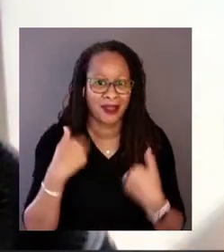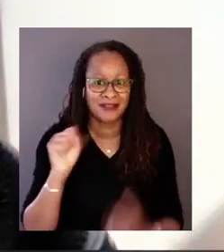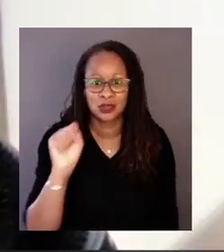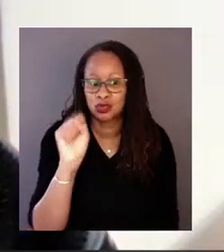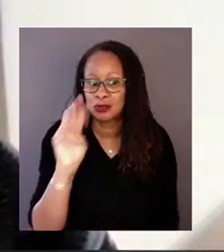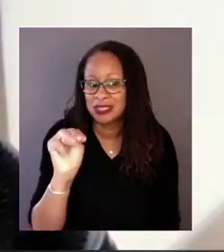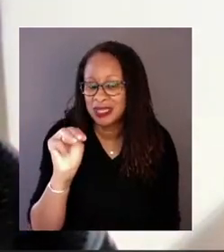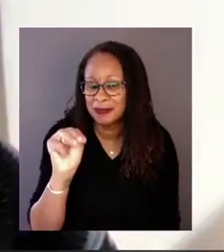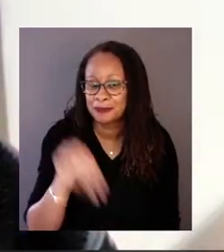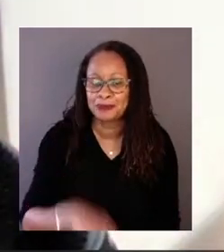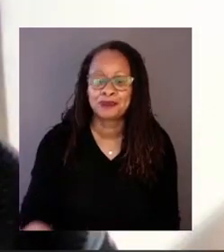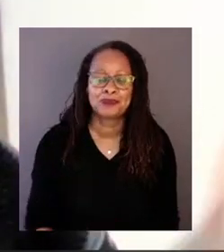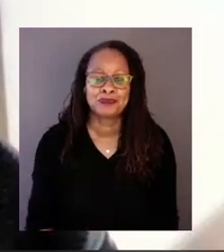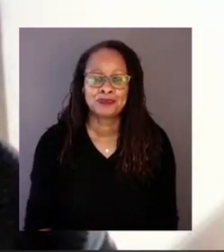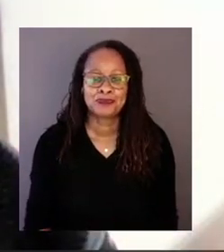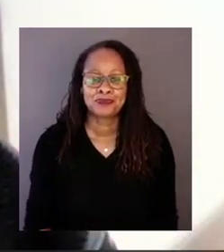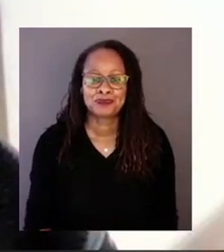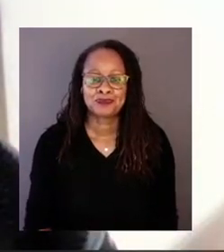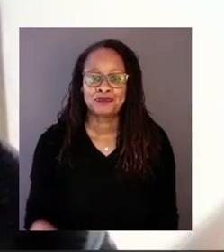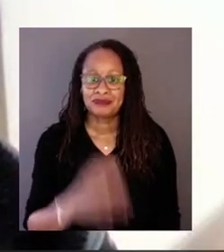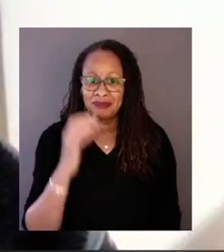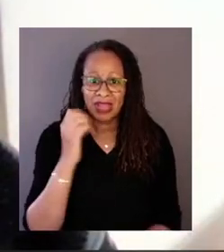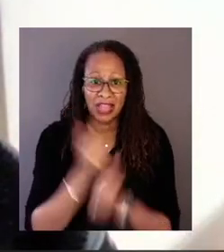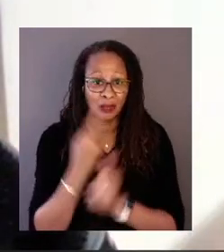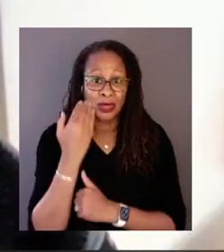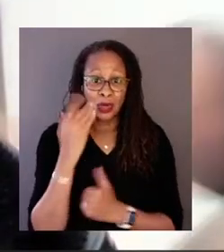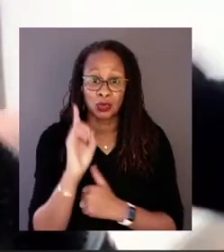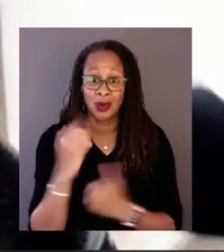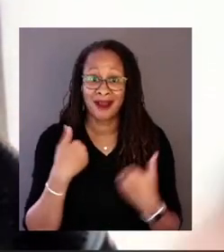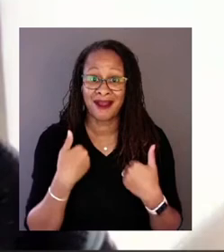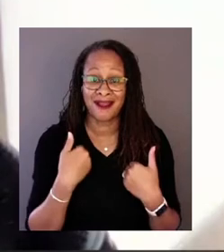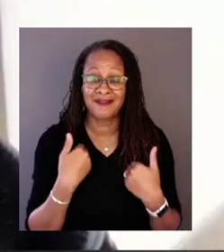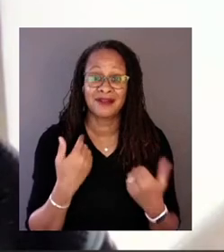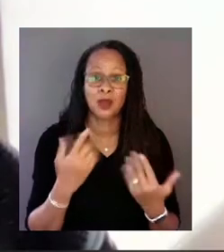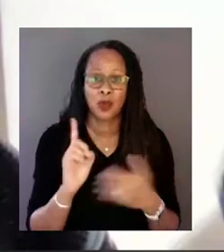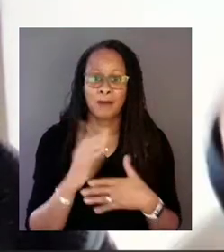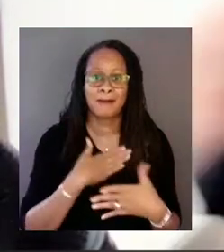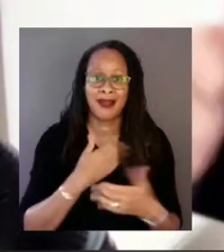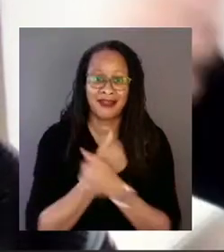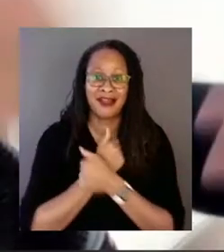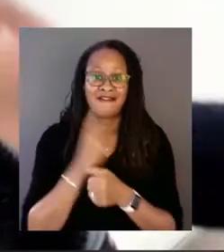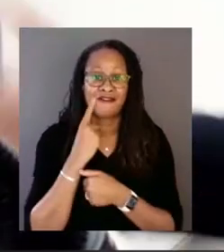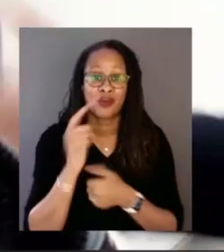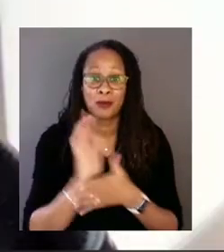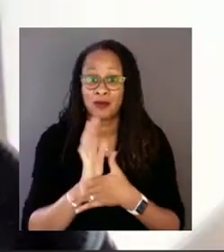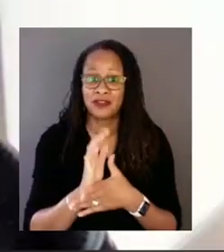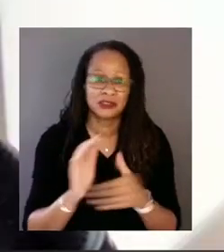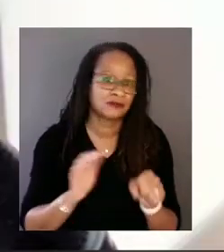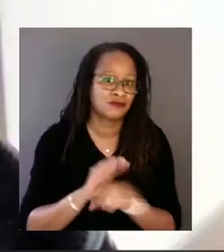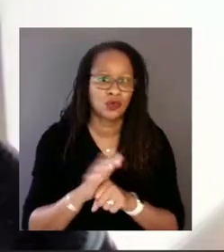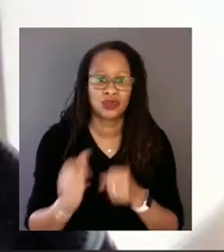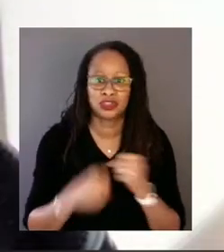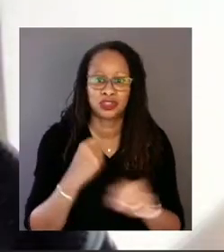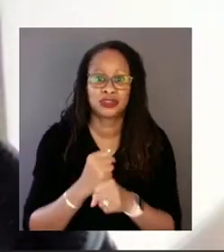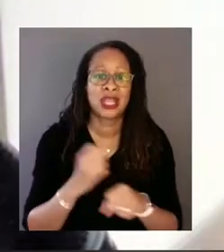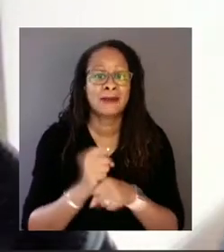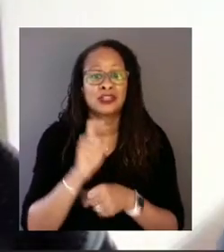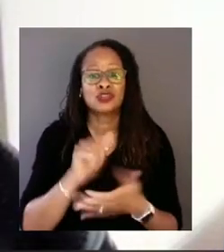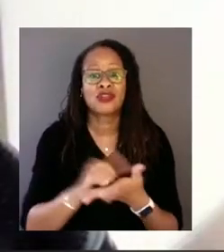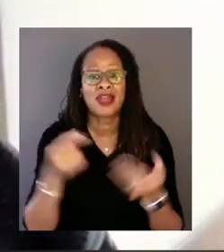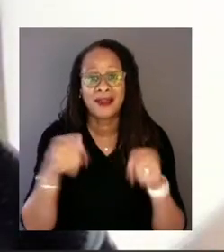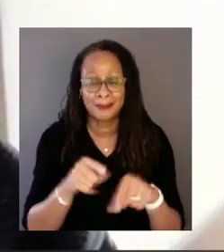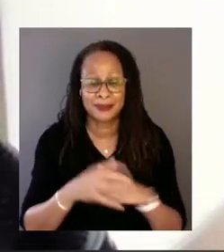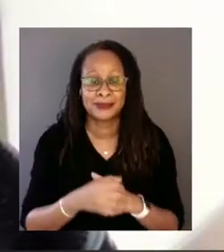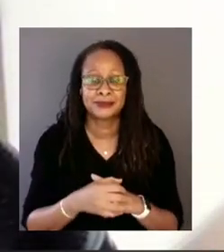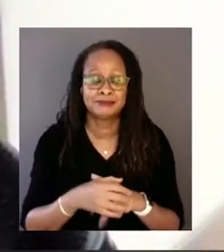know, everyone kind of knows where I stand on my love for movies pretty much all year. And I make sure that happens, and you have to